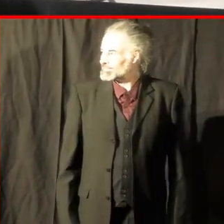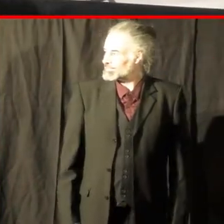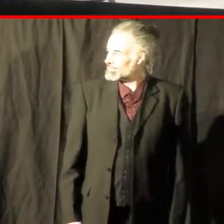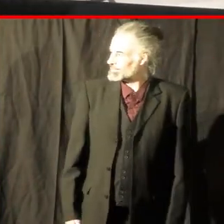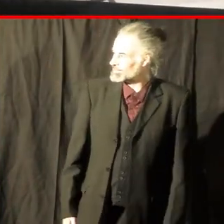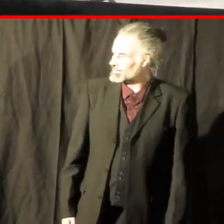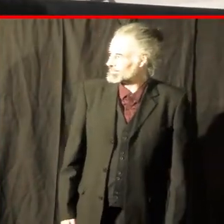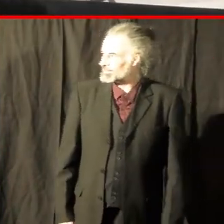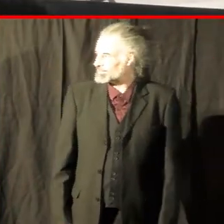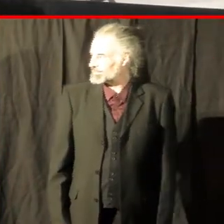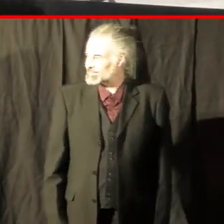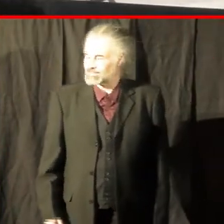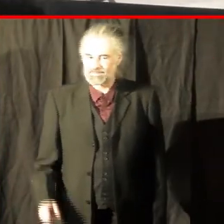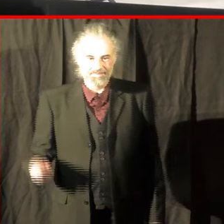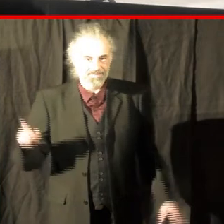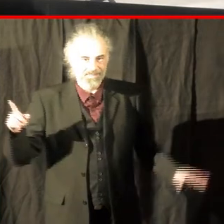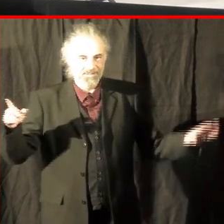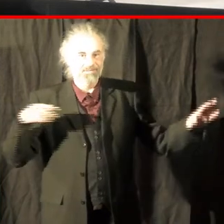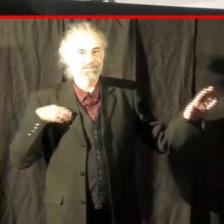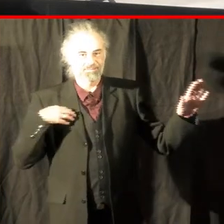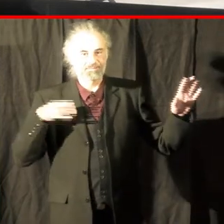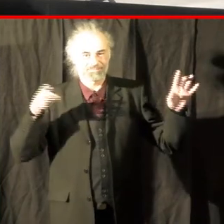And just coming back together now.